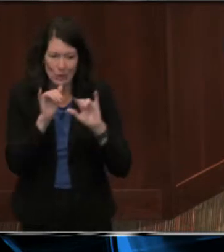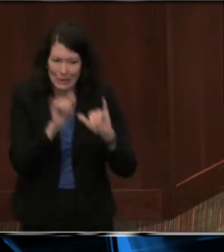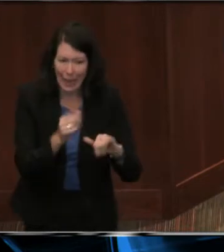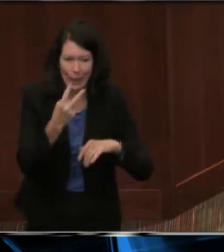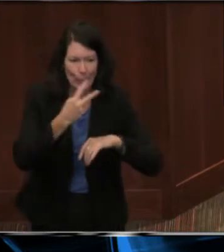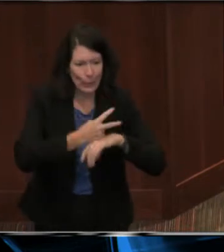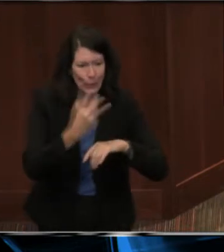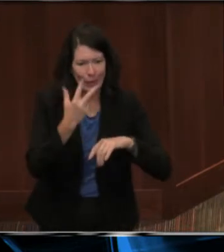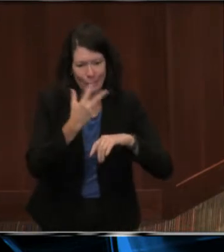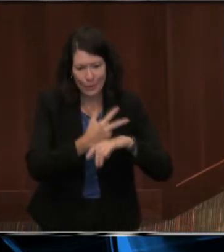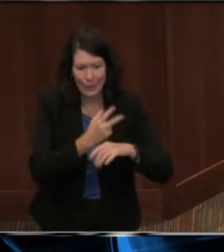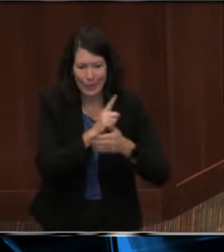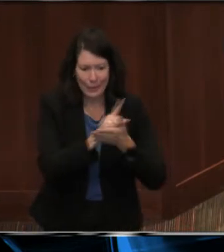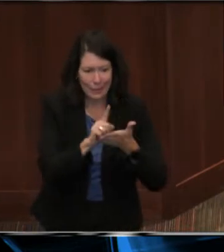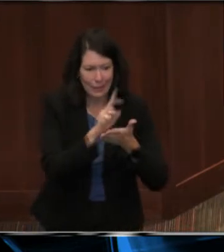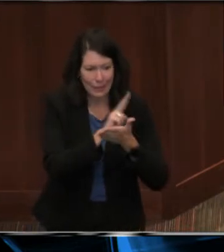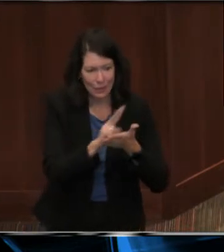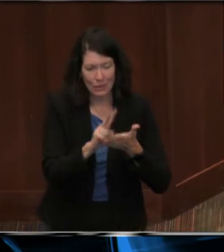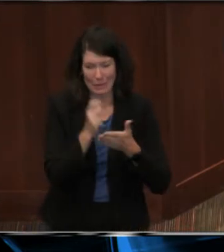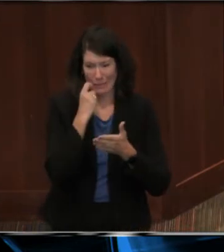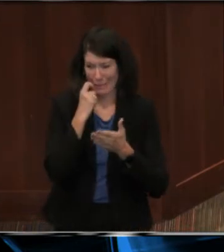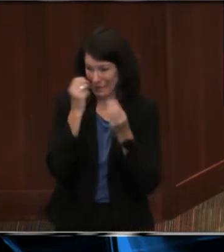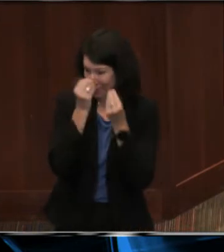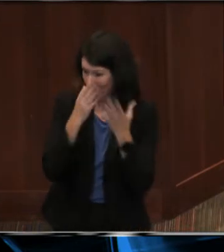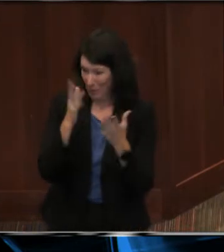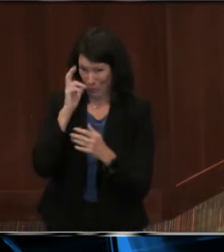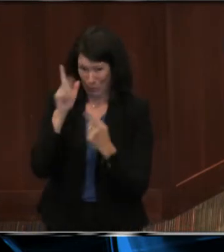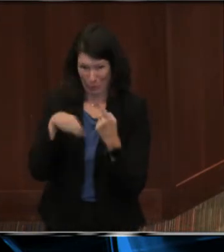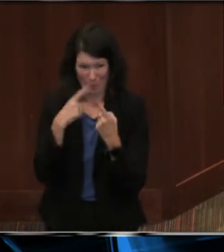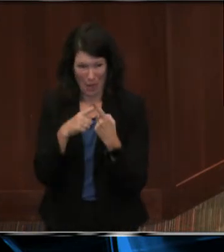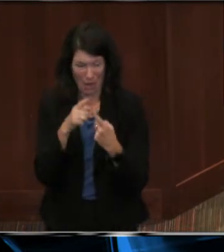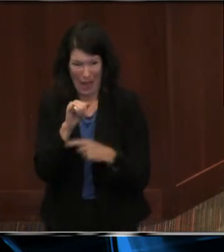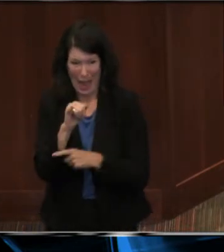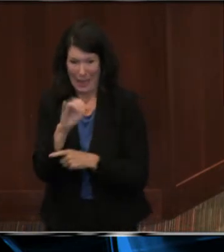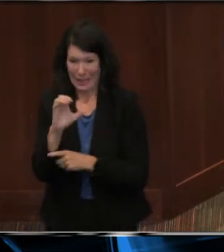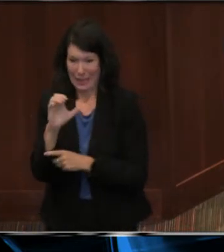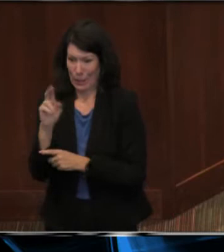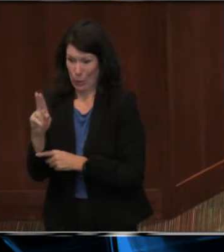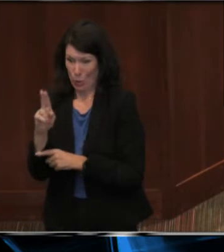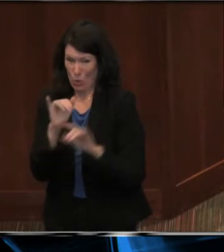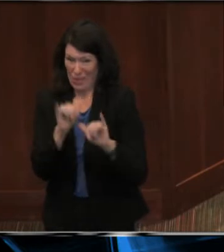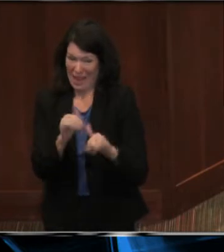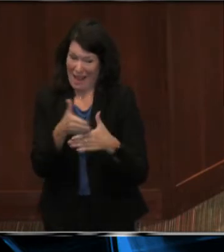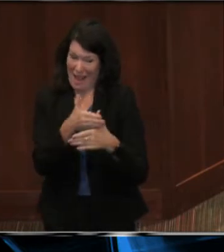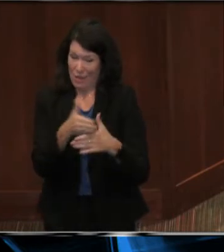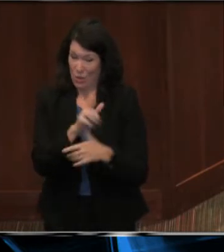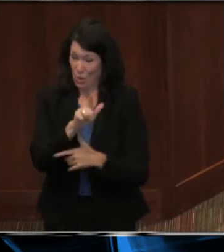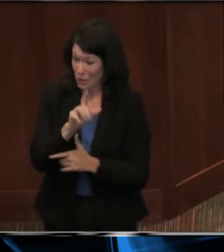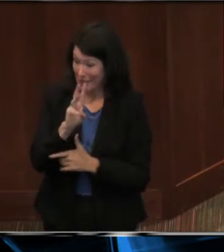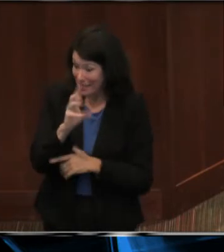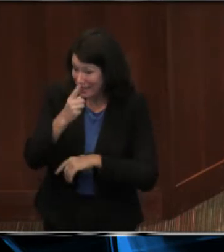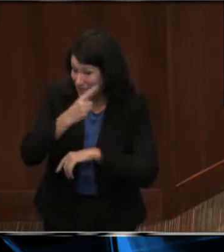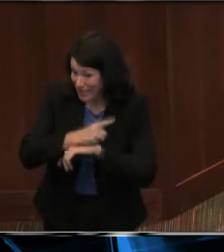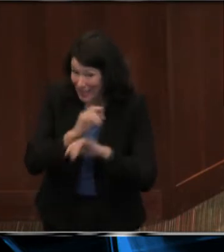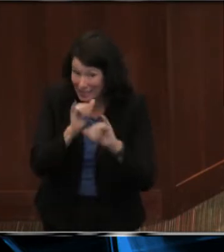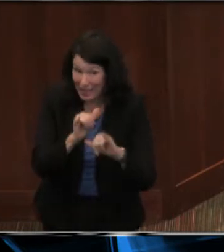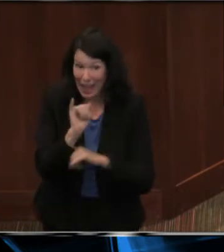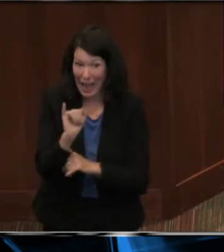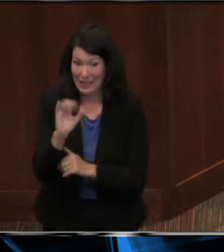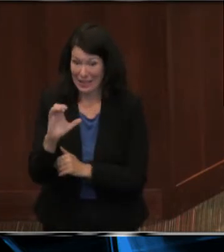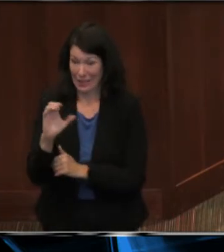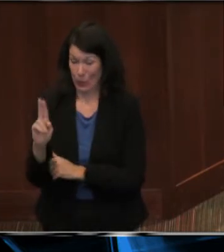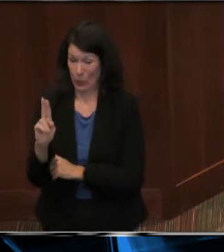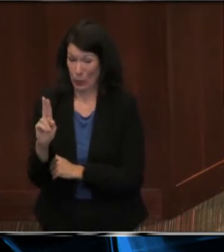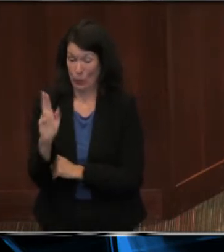And the most recent data that I was hearing about, like our ICU stays, is it's an average stay of 26 days. So